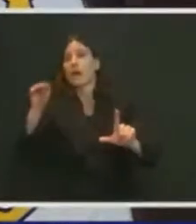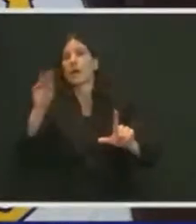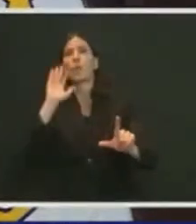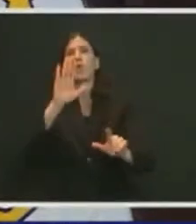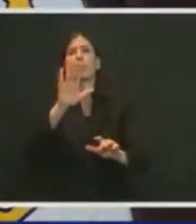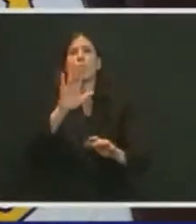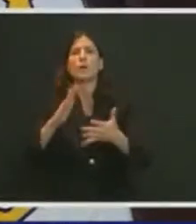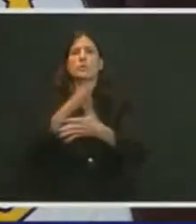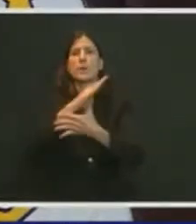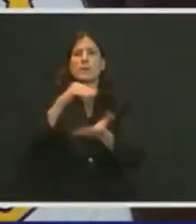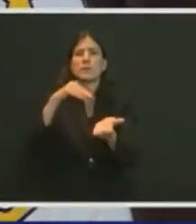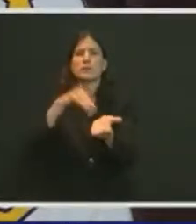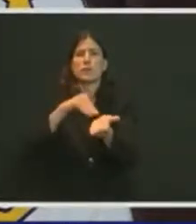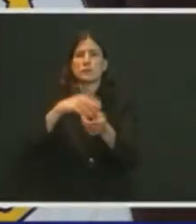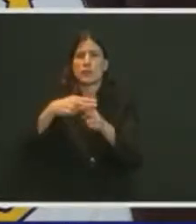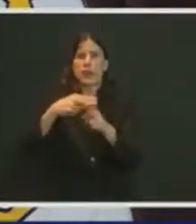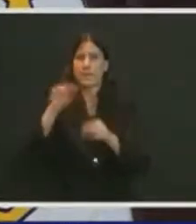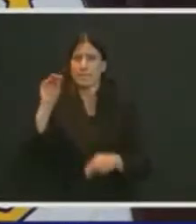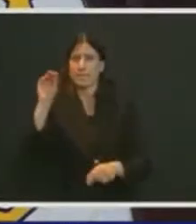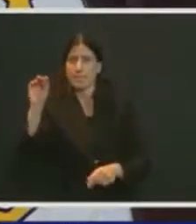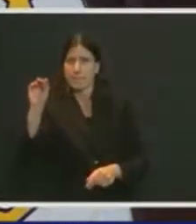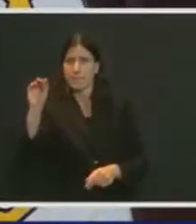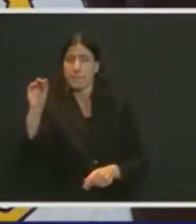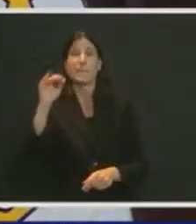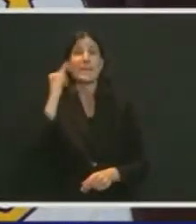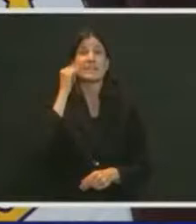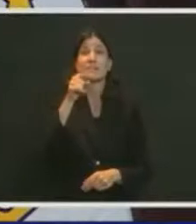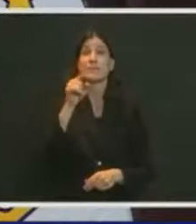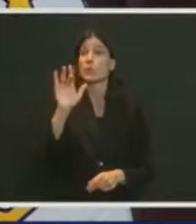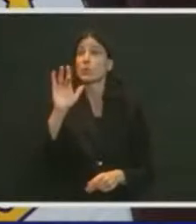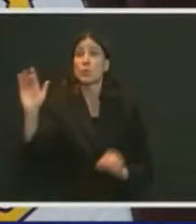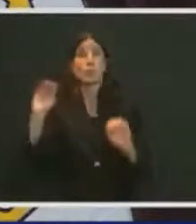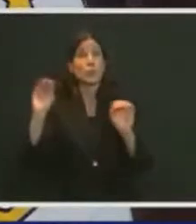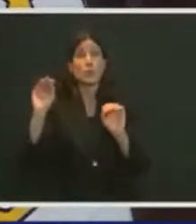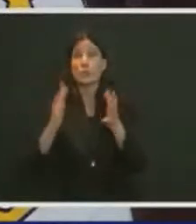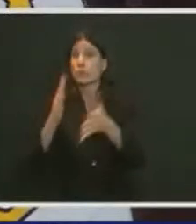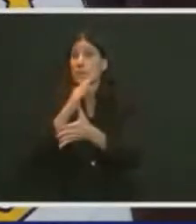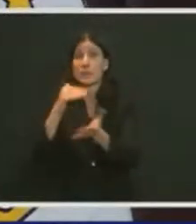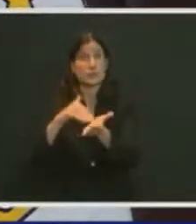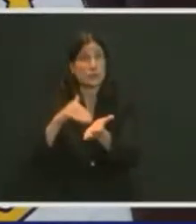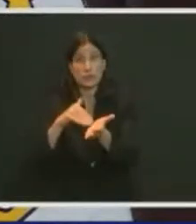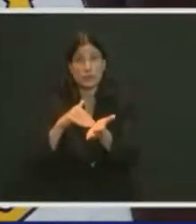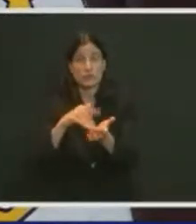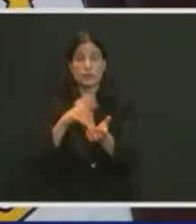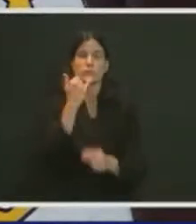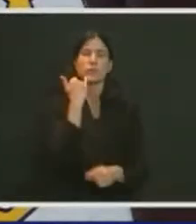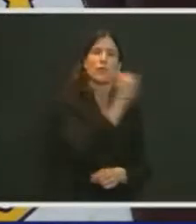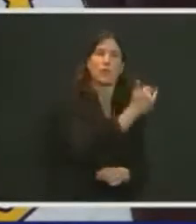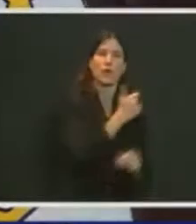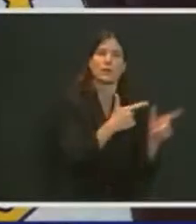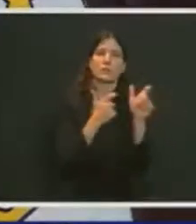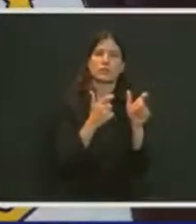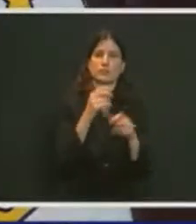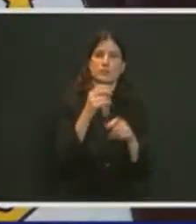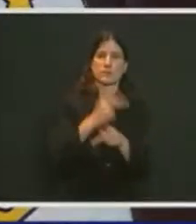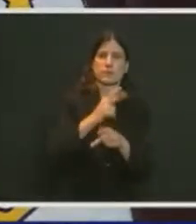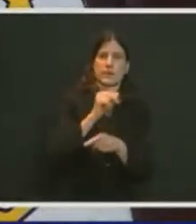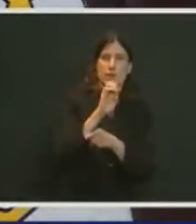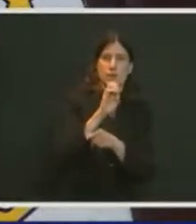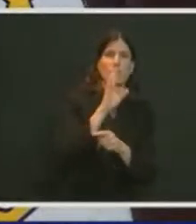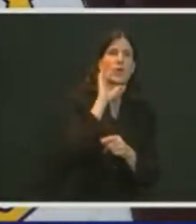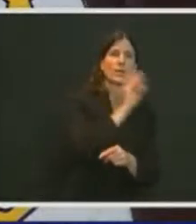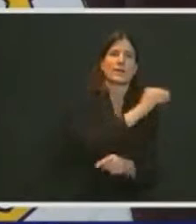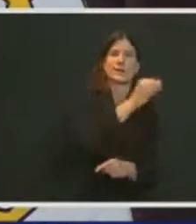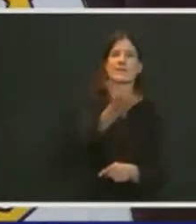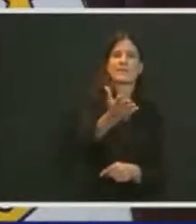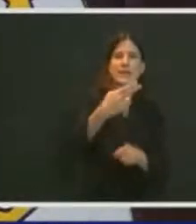an opportunity to connect them to a primary care provider. The urgent cares and respiratory clinics, federally qualified health centers